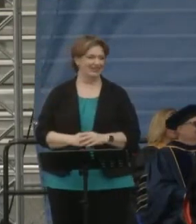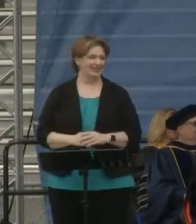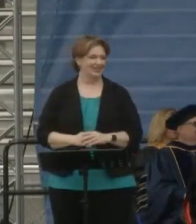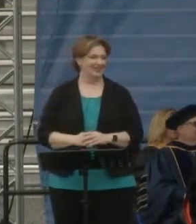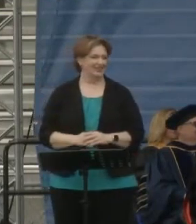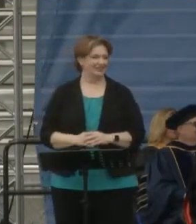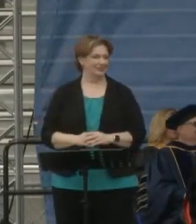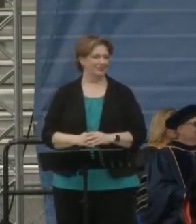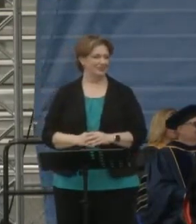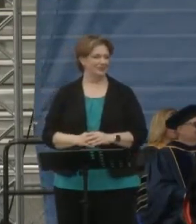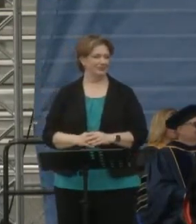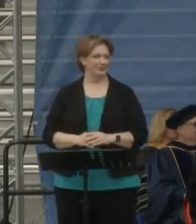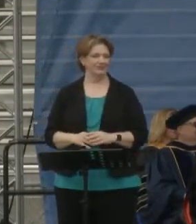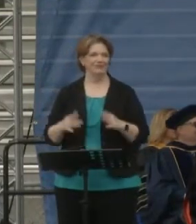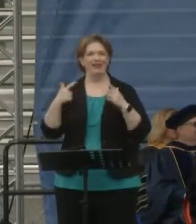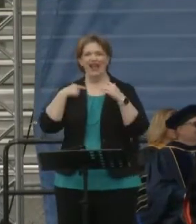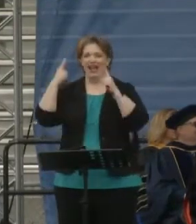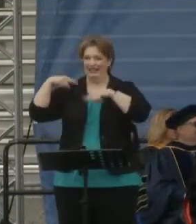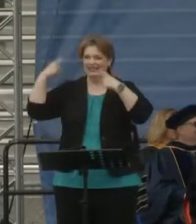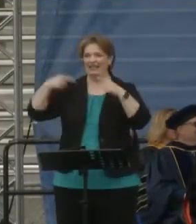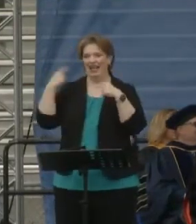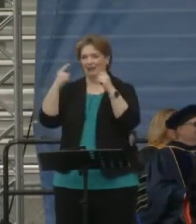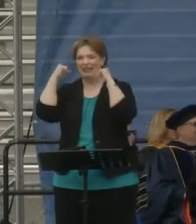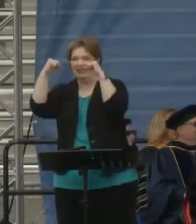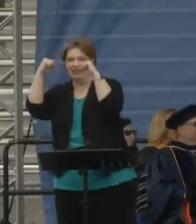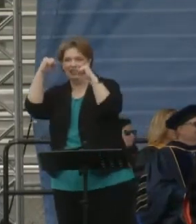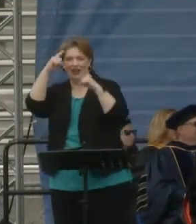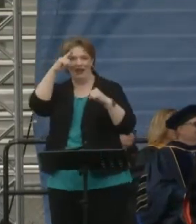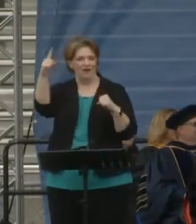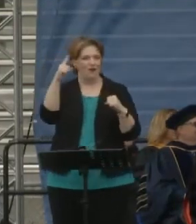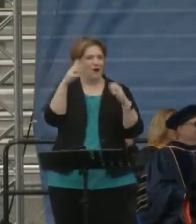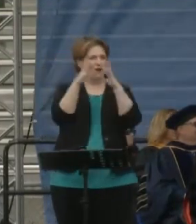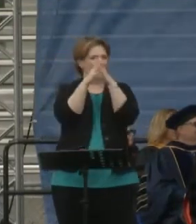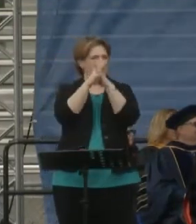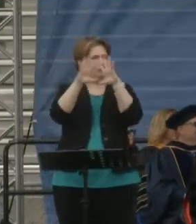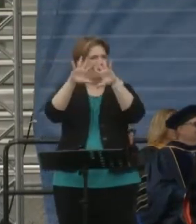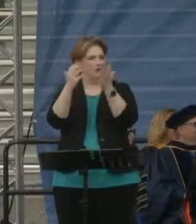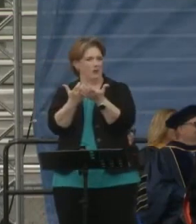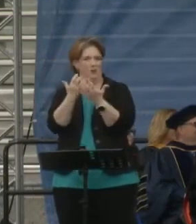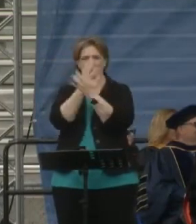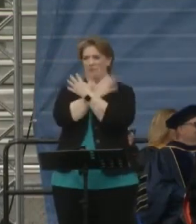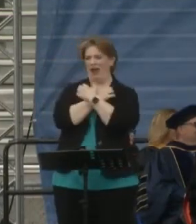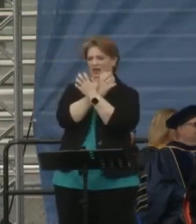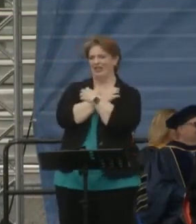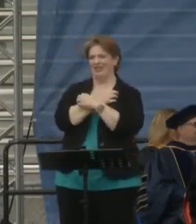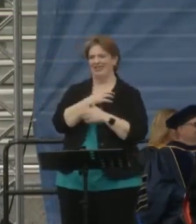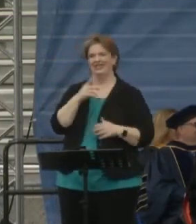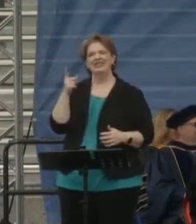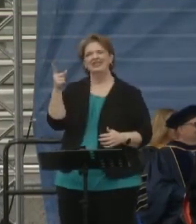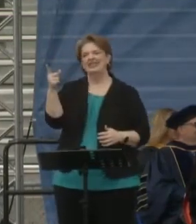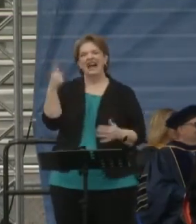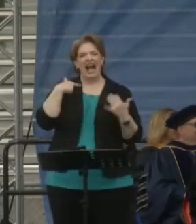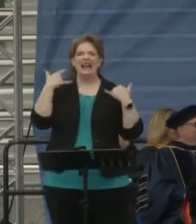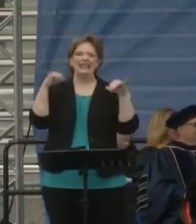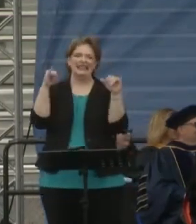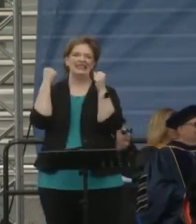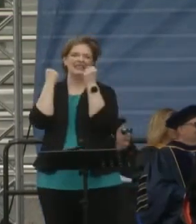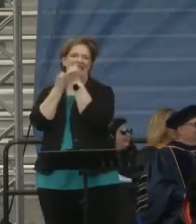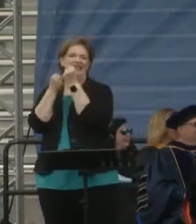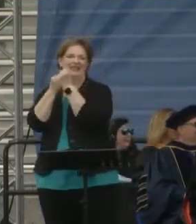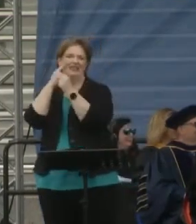And I still cheer the Bears, even though they have not given me much reason for celebration in recent years.